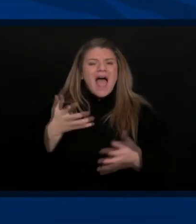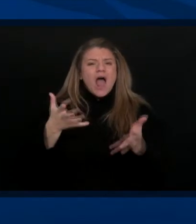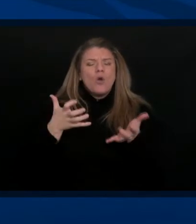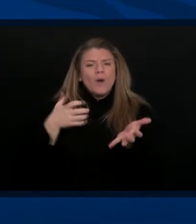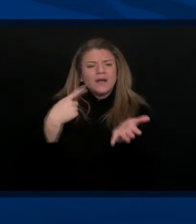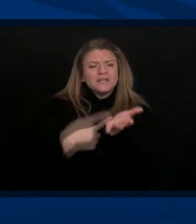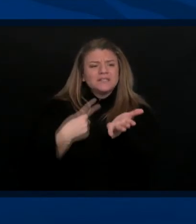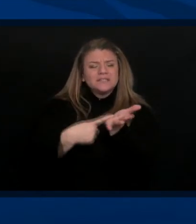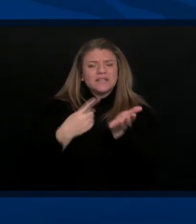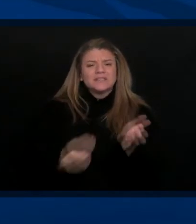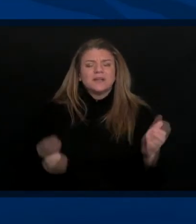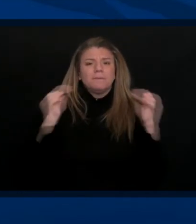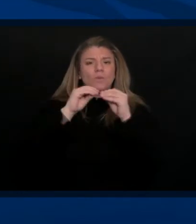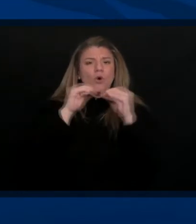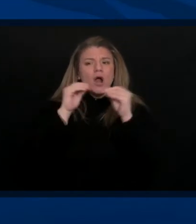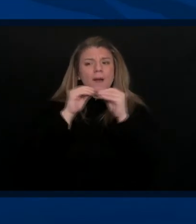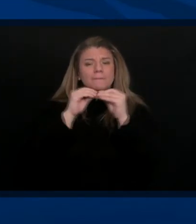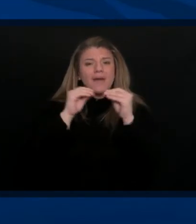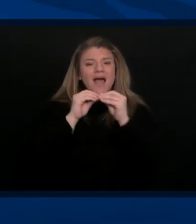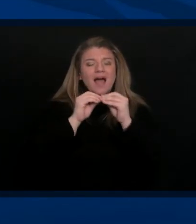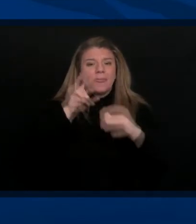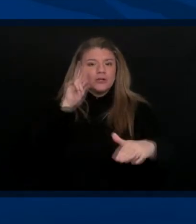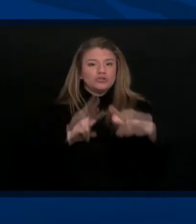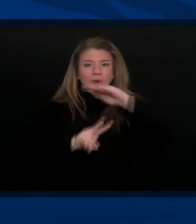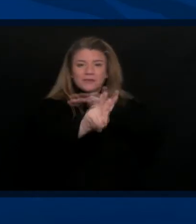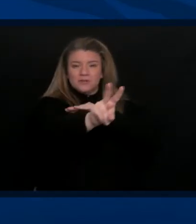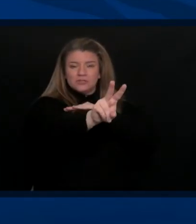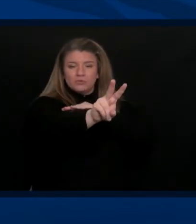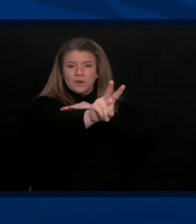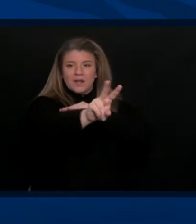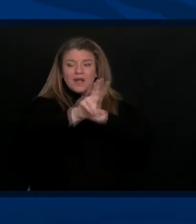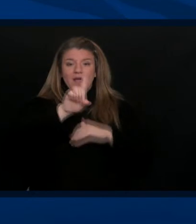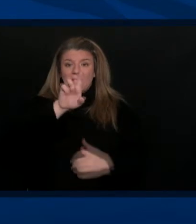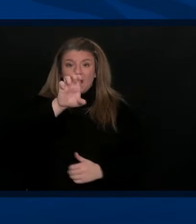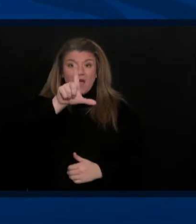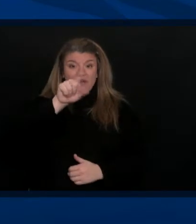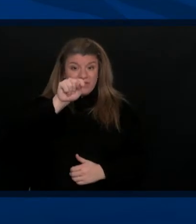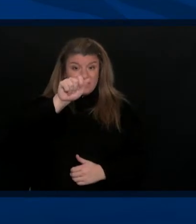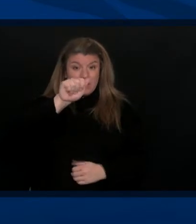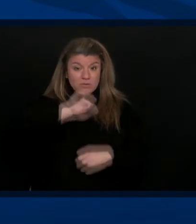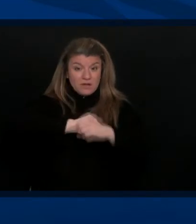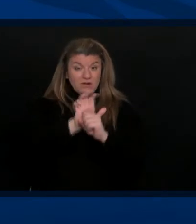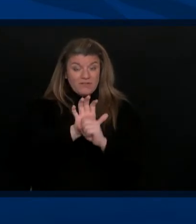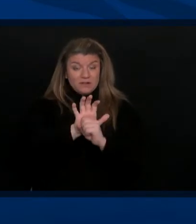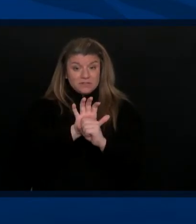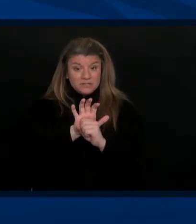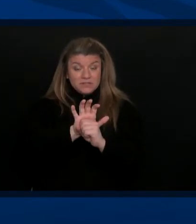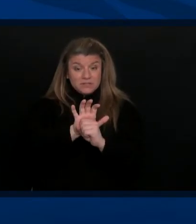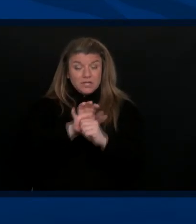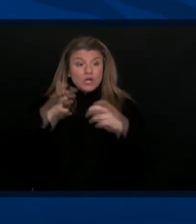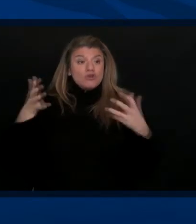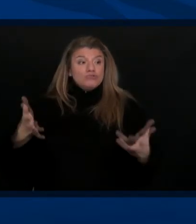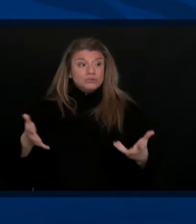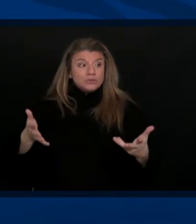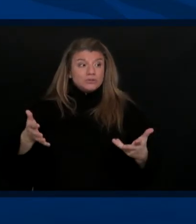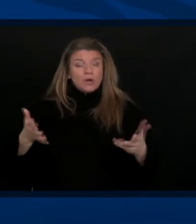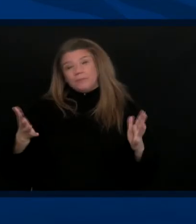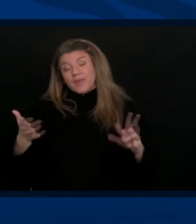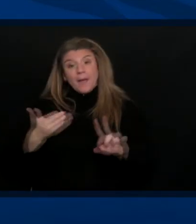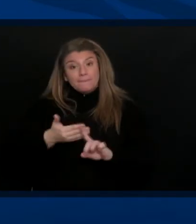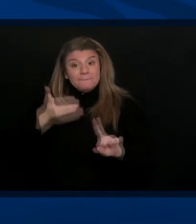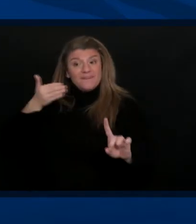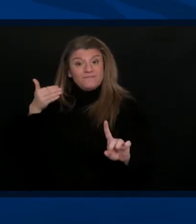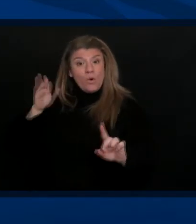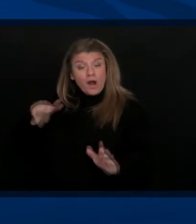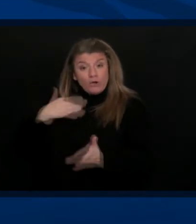more about the trajectory of the Delta virus. So before it really took hold in